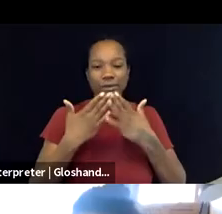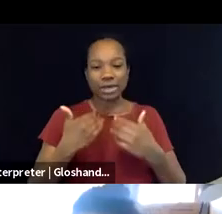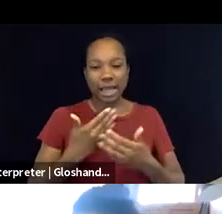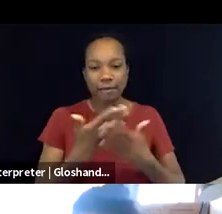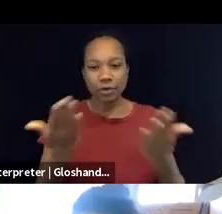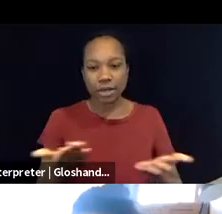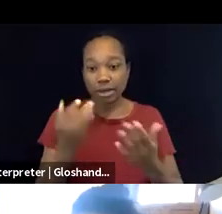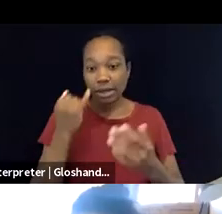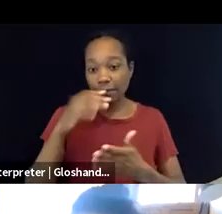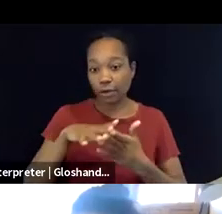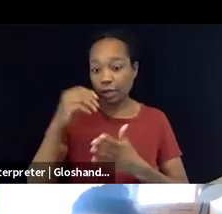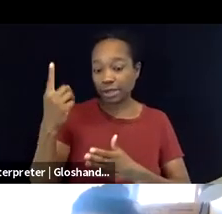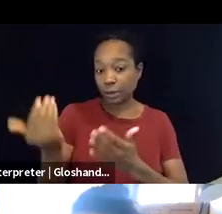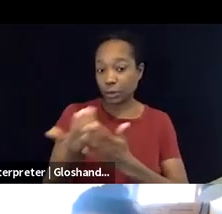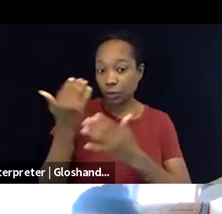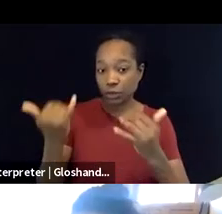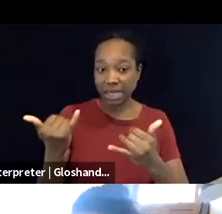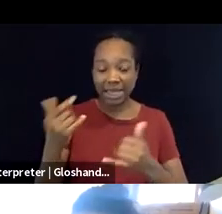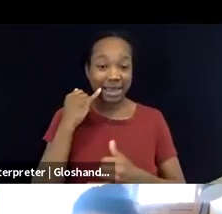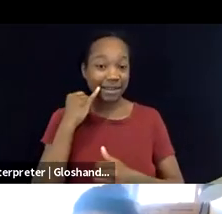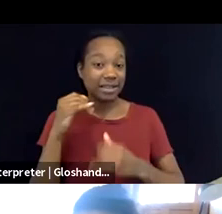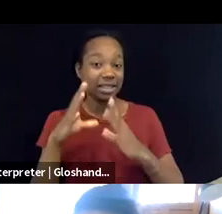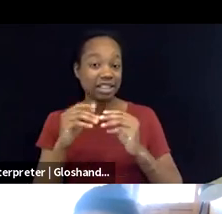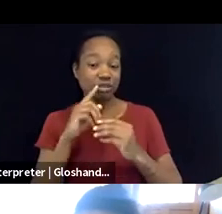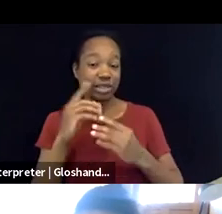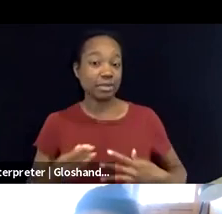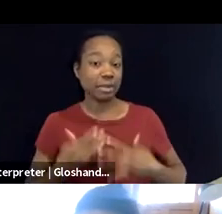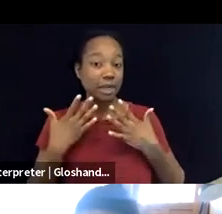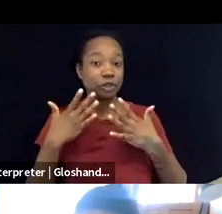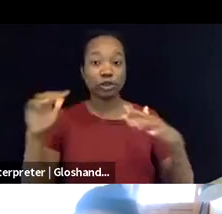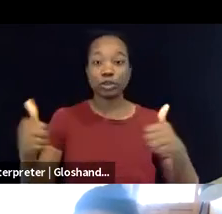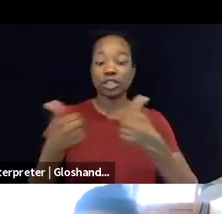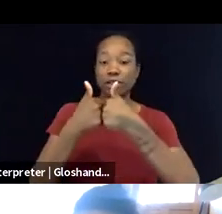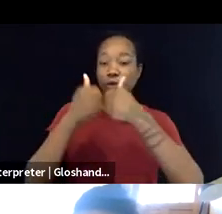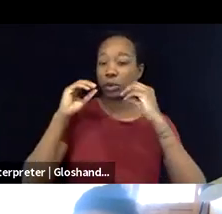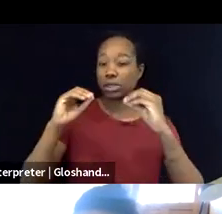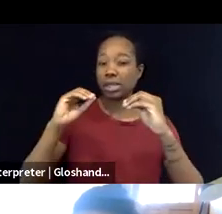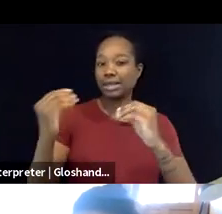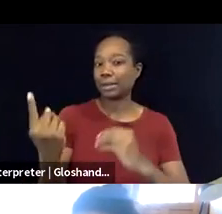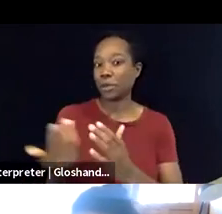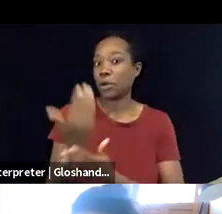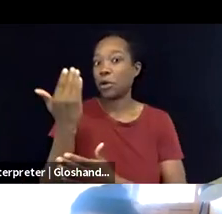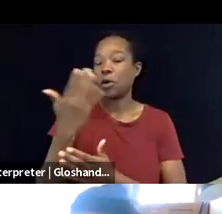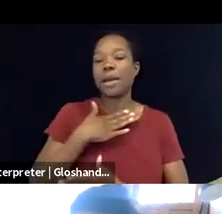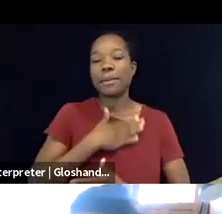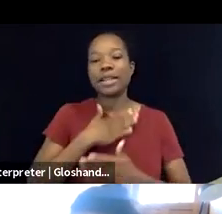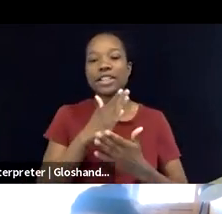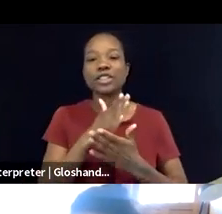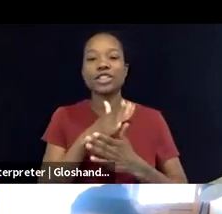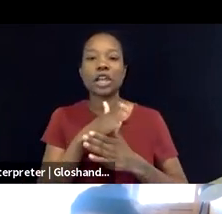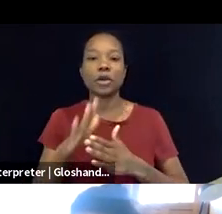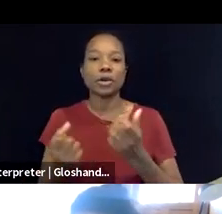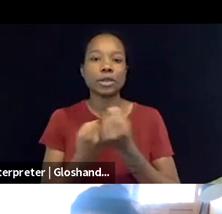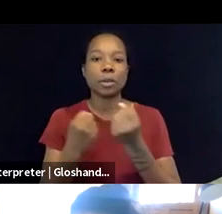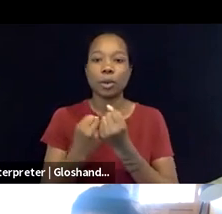If you learned something new today, if today's session inspired you, challenged you, or taught you something new, please share your support for the convening if you can